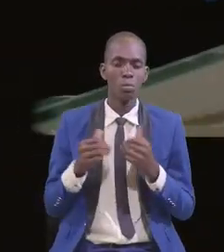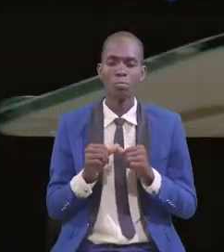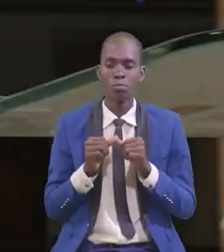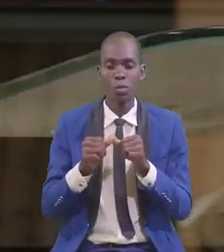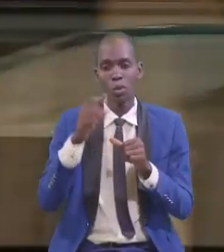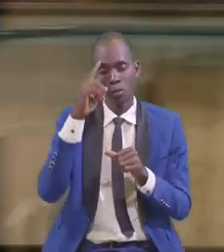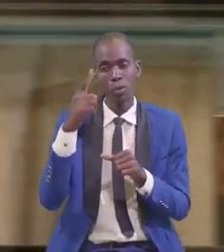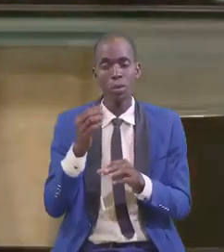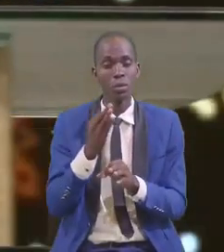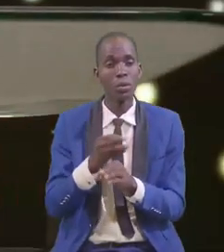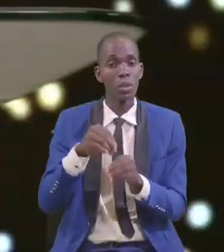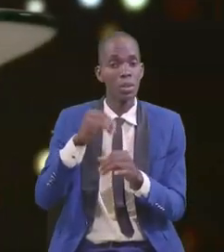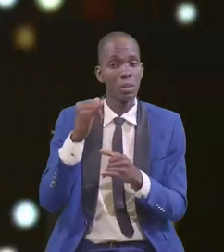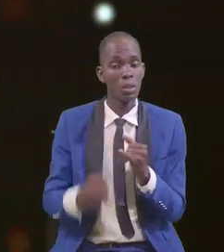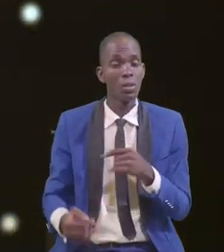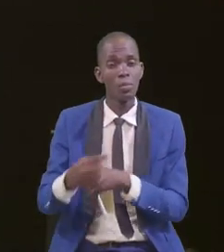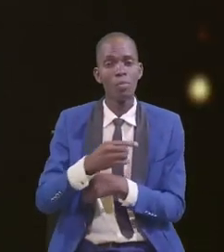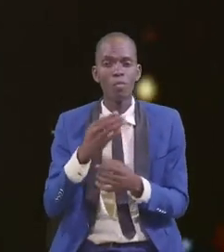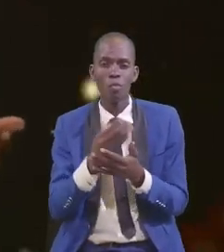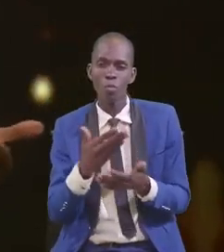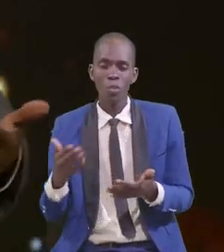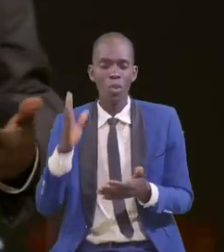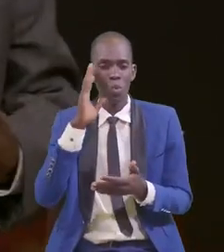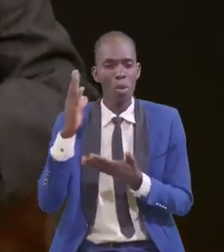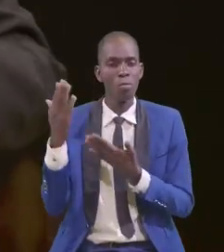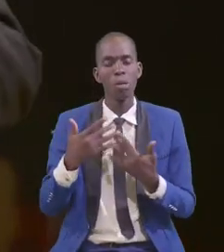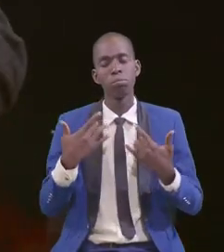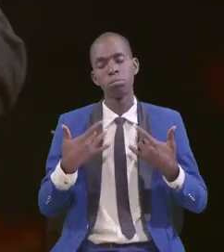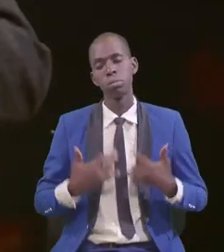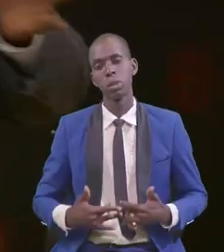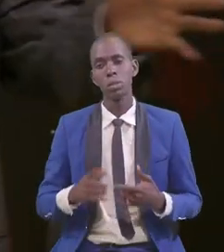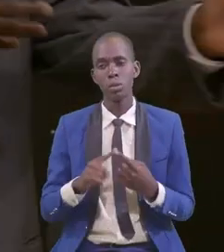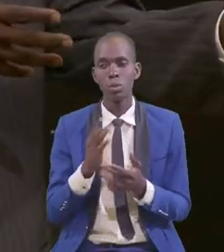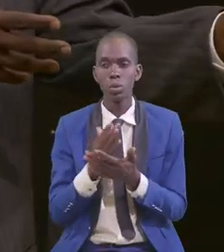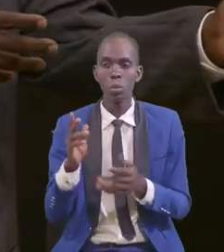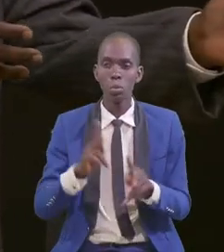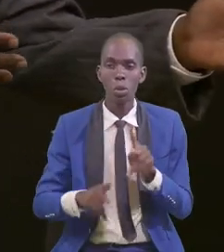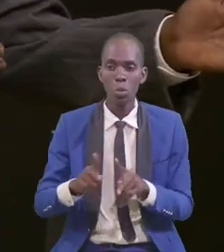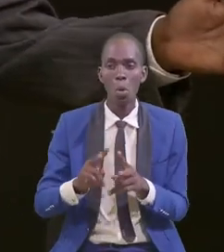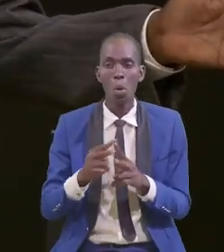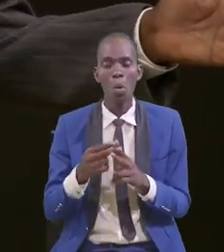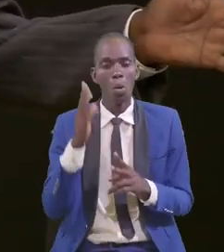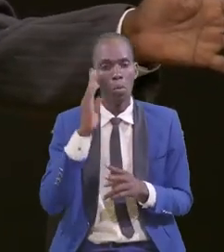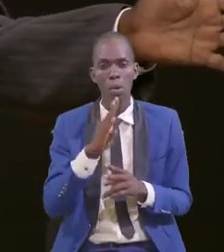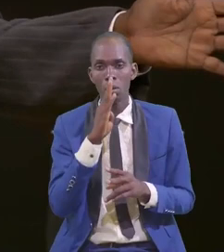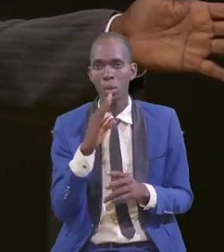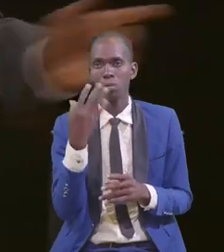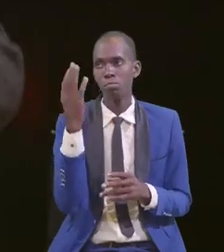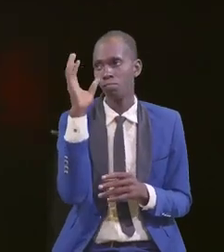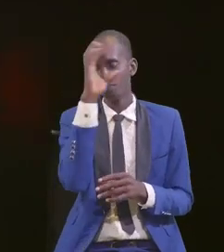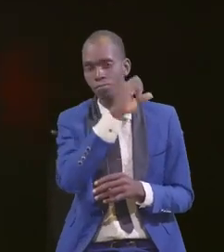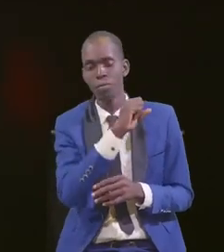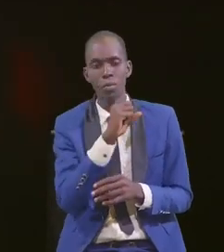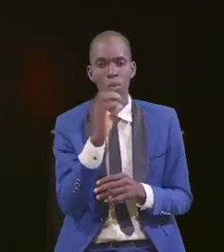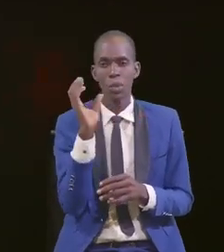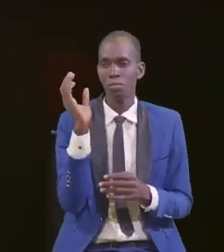In the last days, some things will bring discouragement to people, or they will be sidetracked to other issues, to